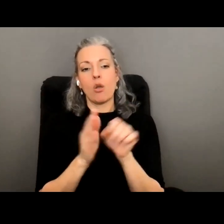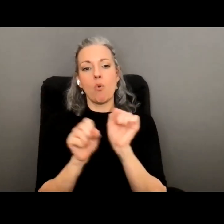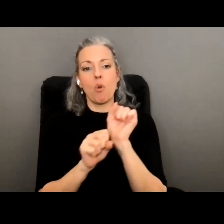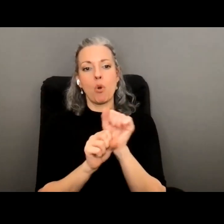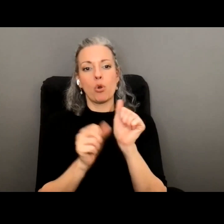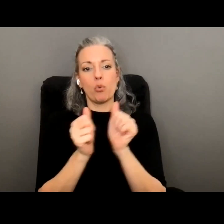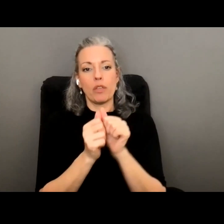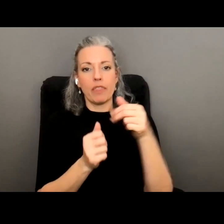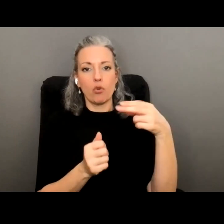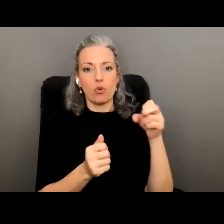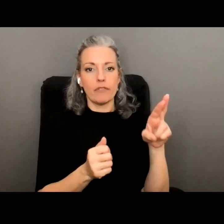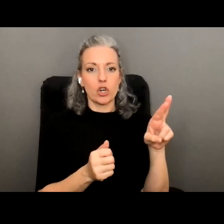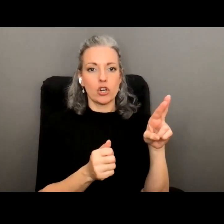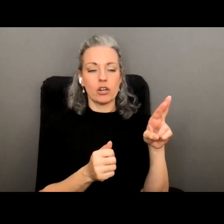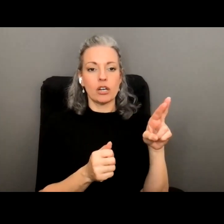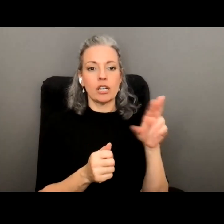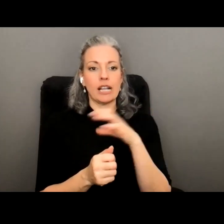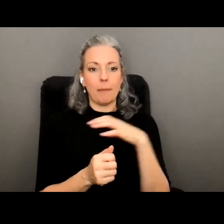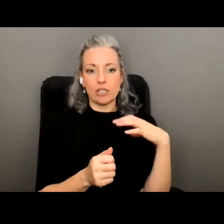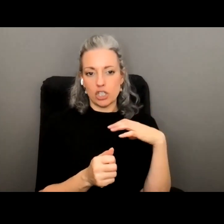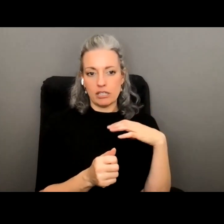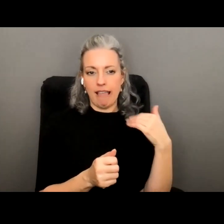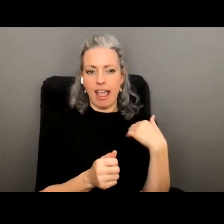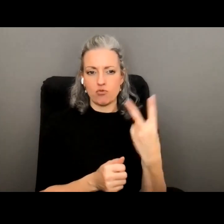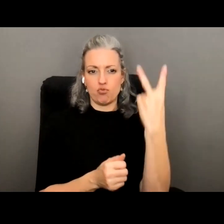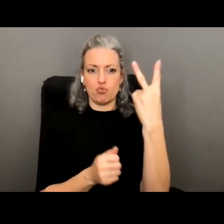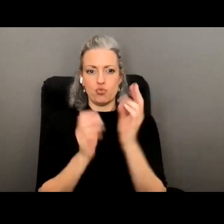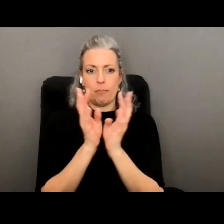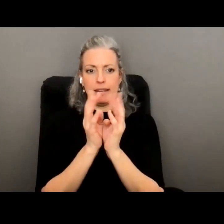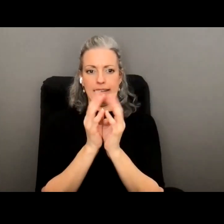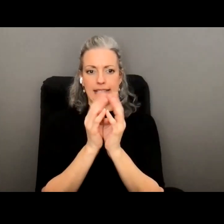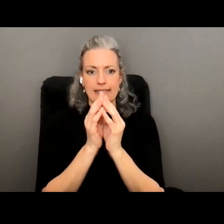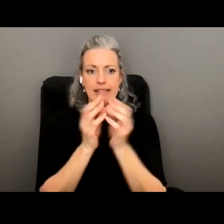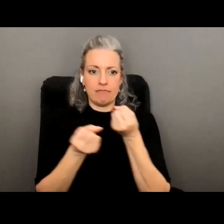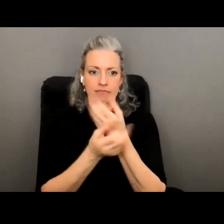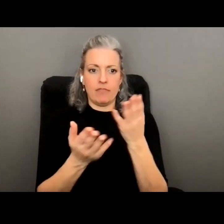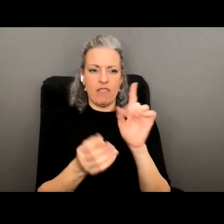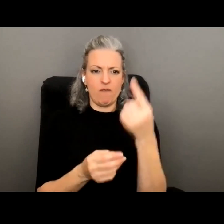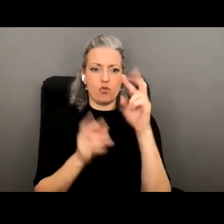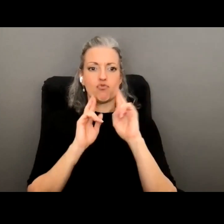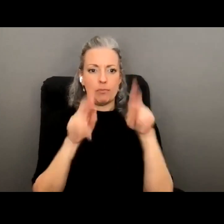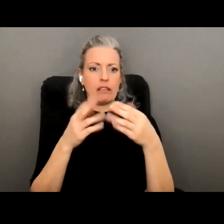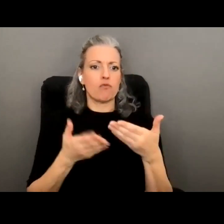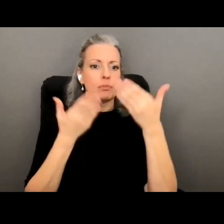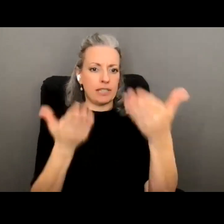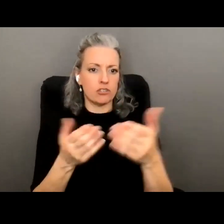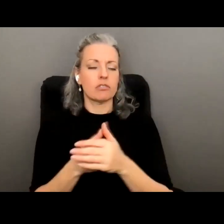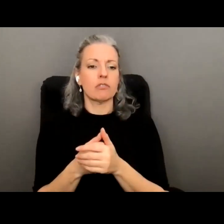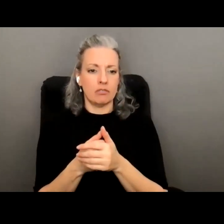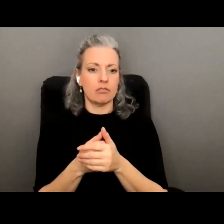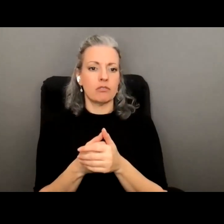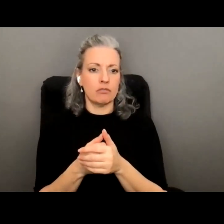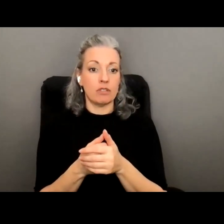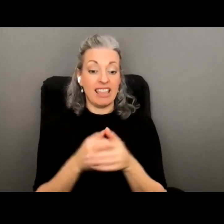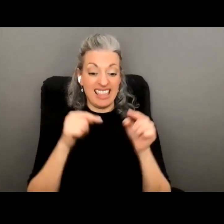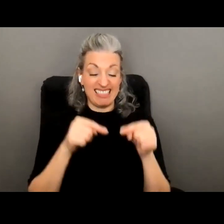held 2 oversight hearings on the master plan for aging, and they released their first report and recommendations